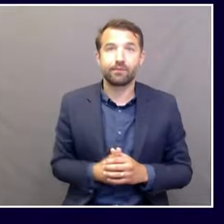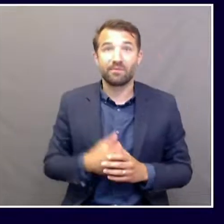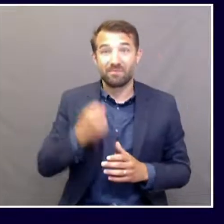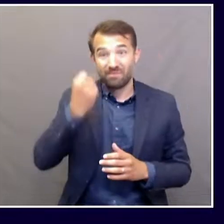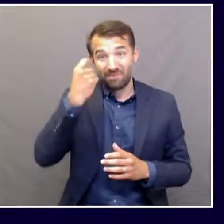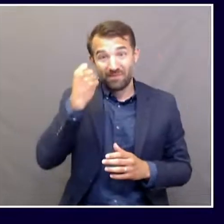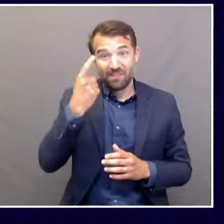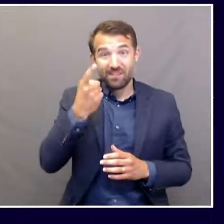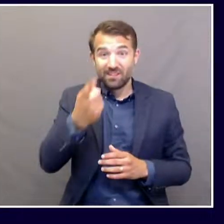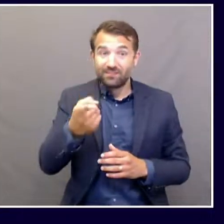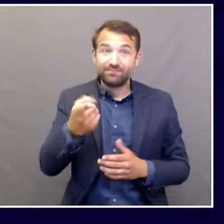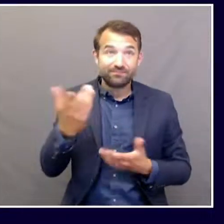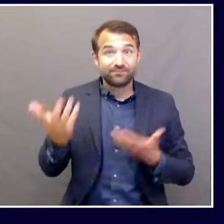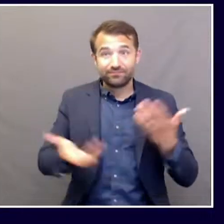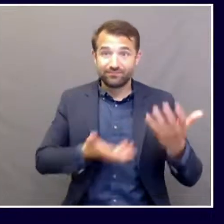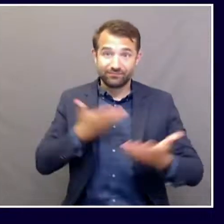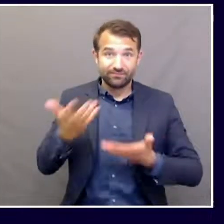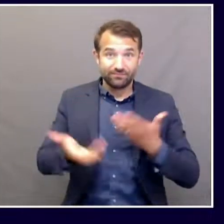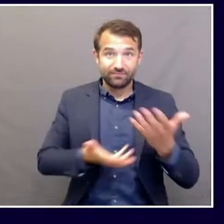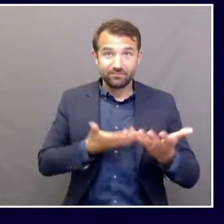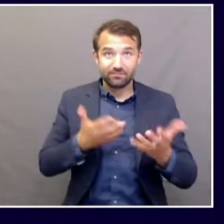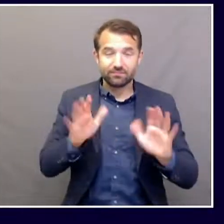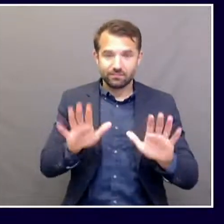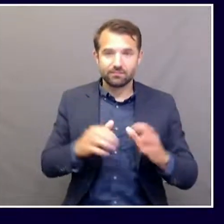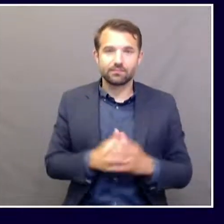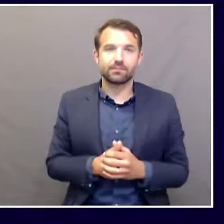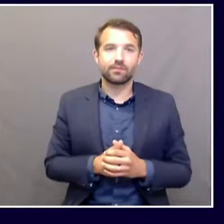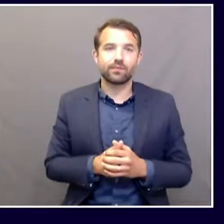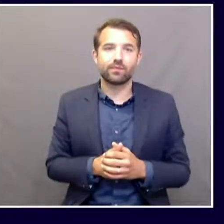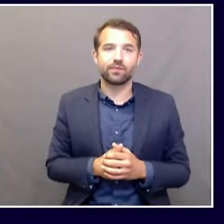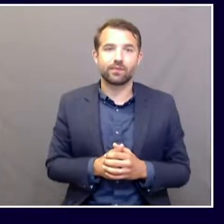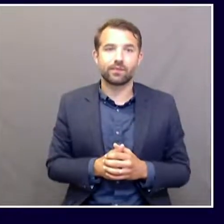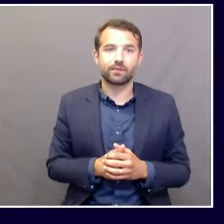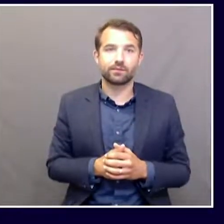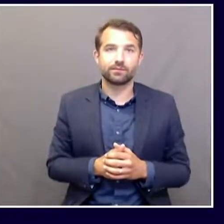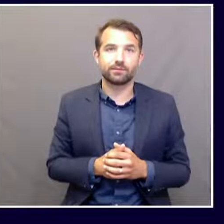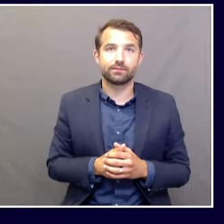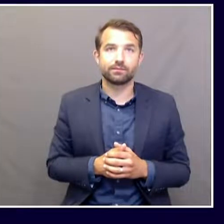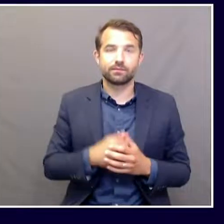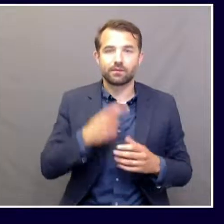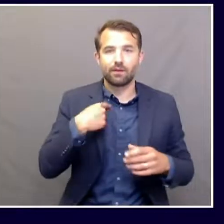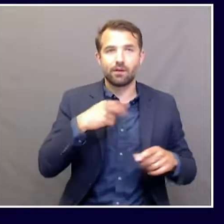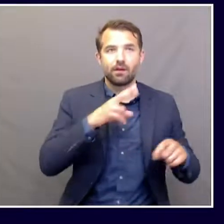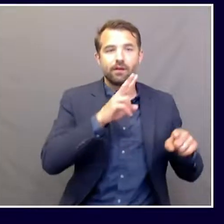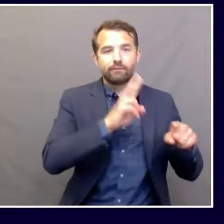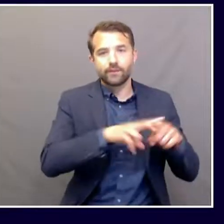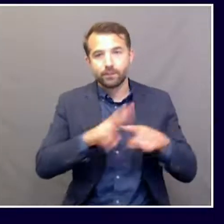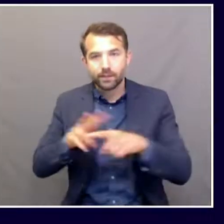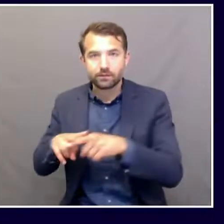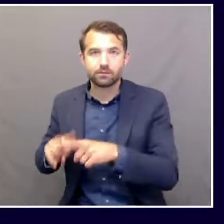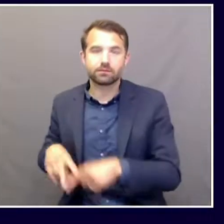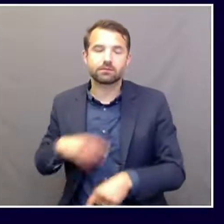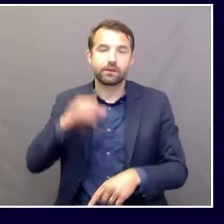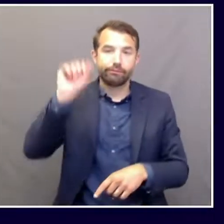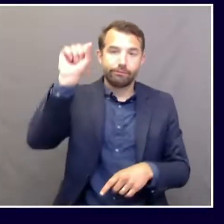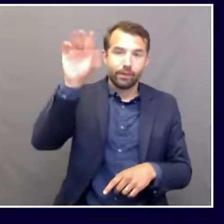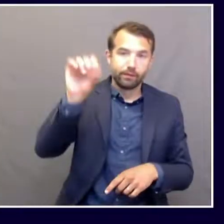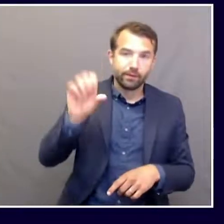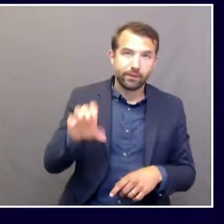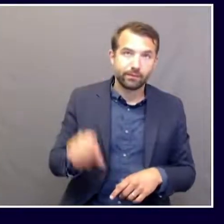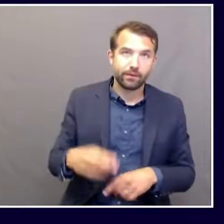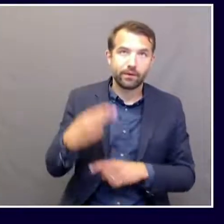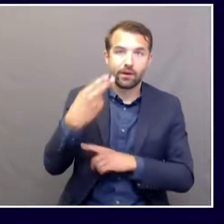is effectively when folks throw around terms like herd immunity, or the term I prefer, population level